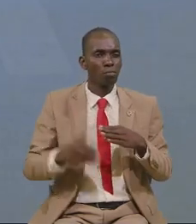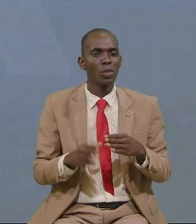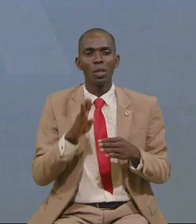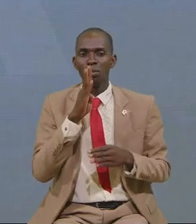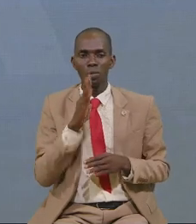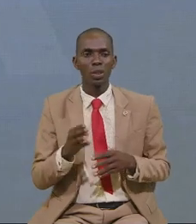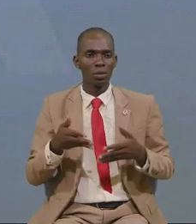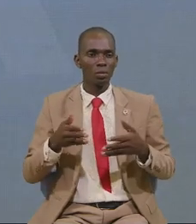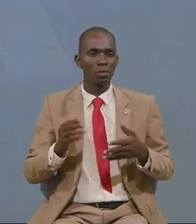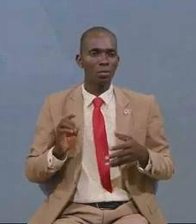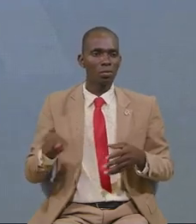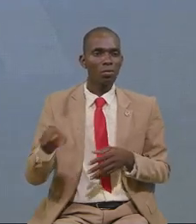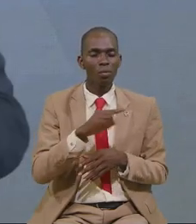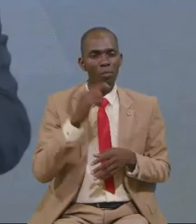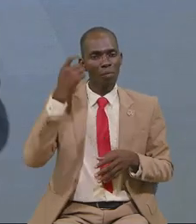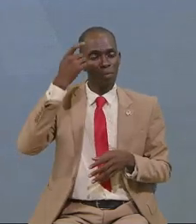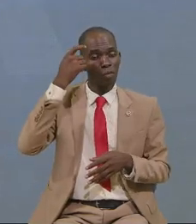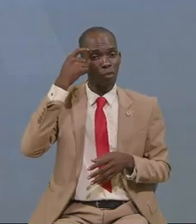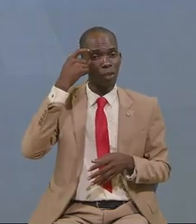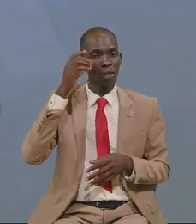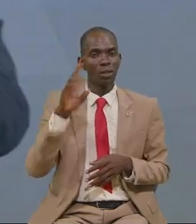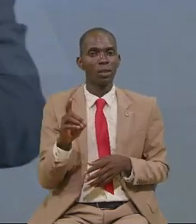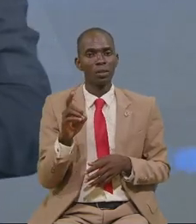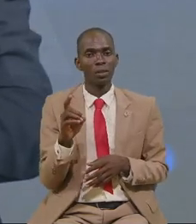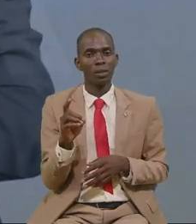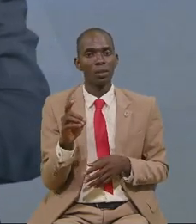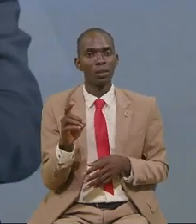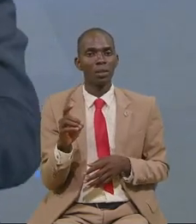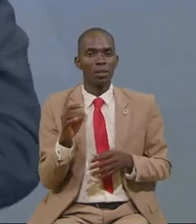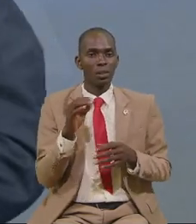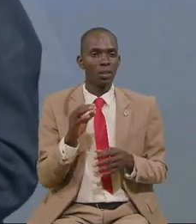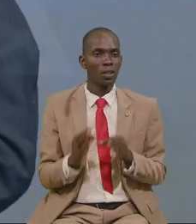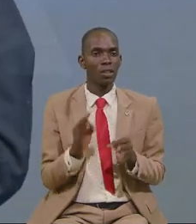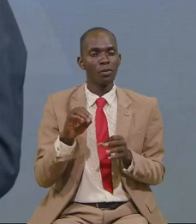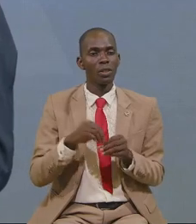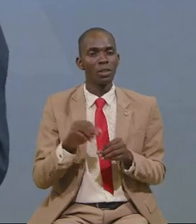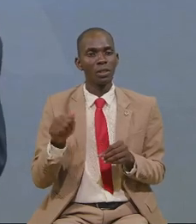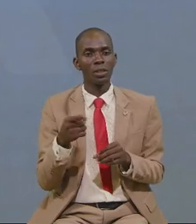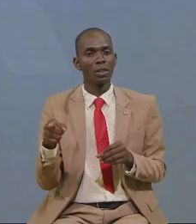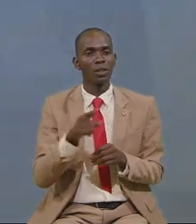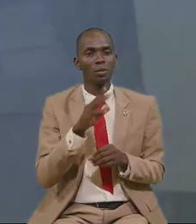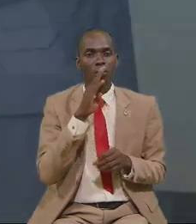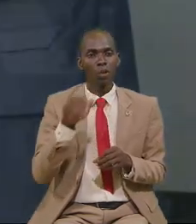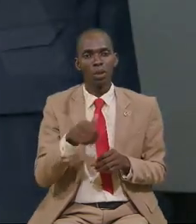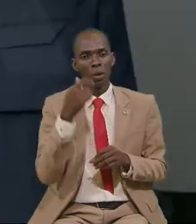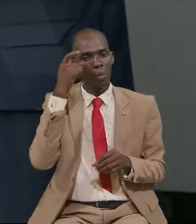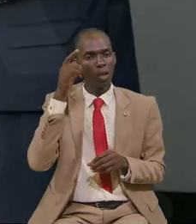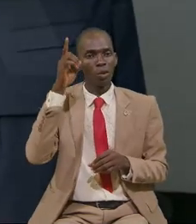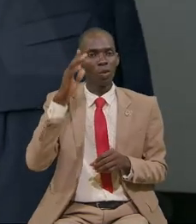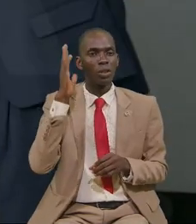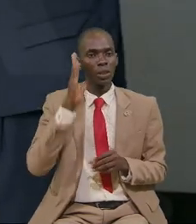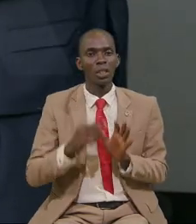be otherwise minded, God shall reveal even this unto you.